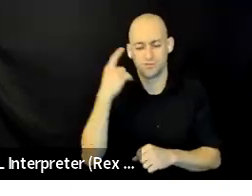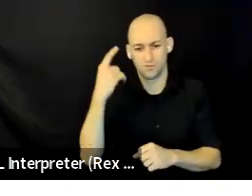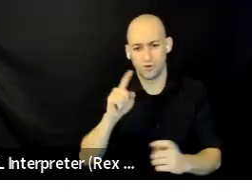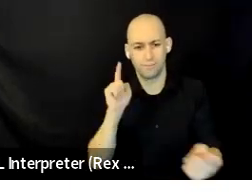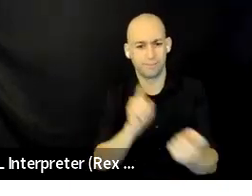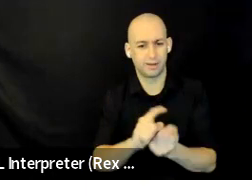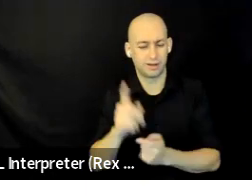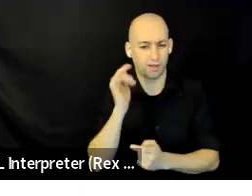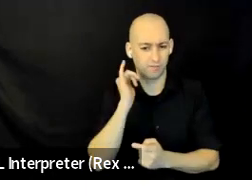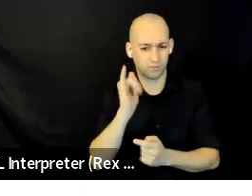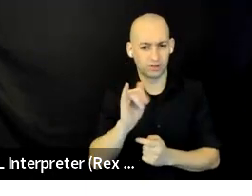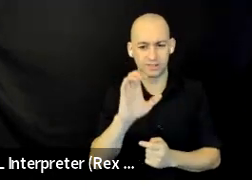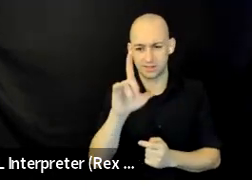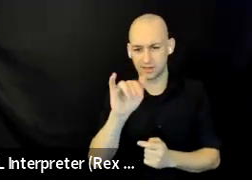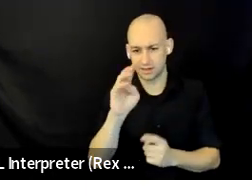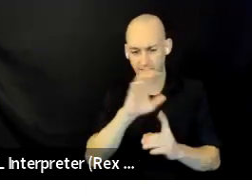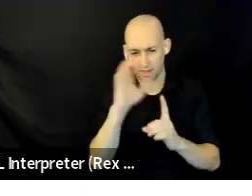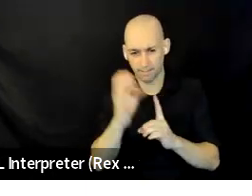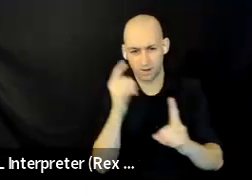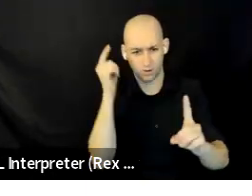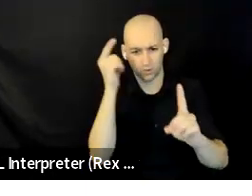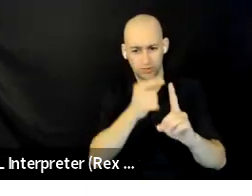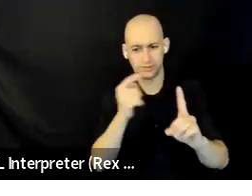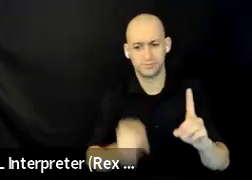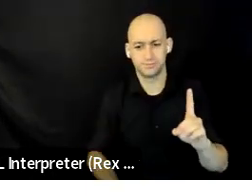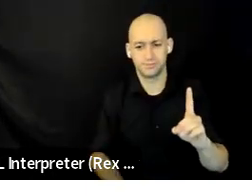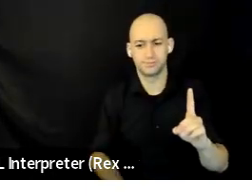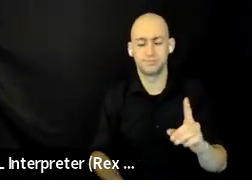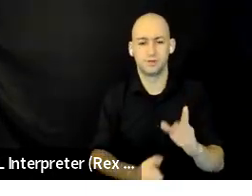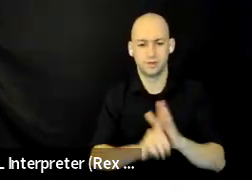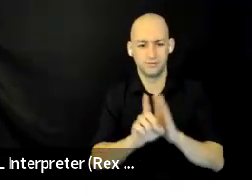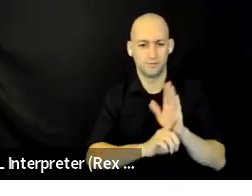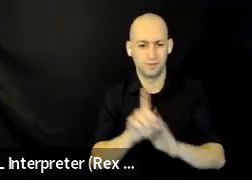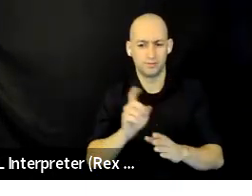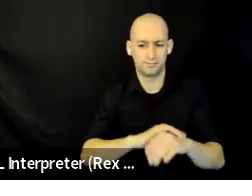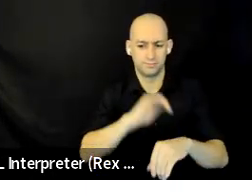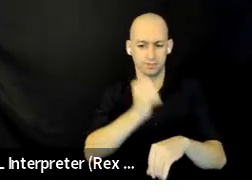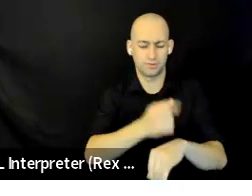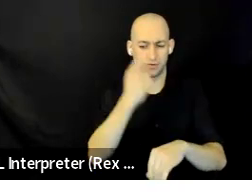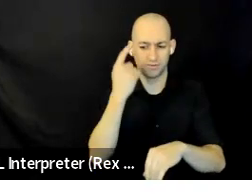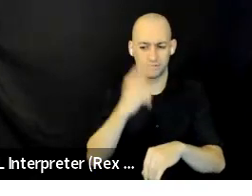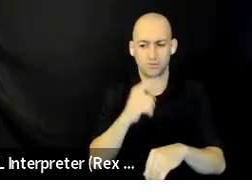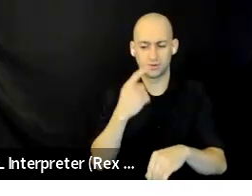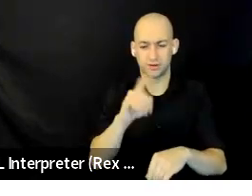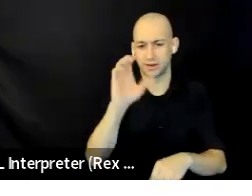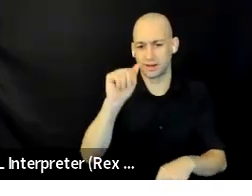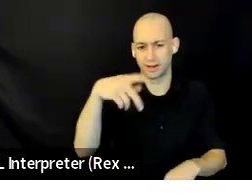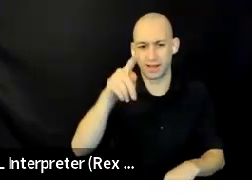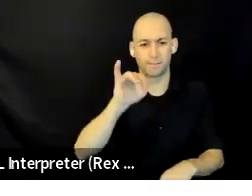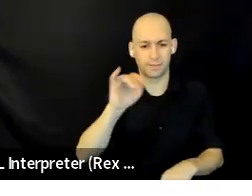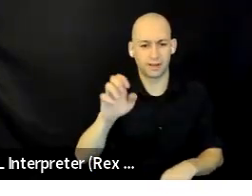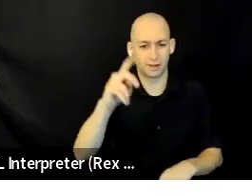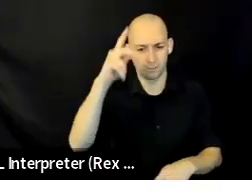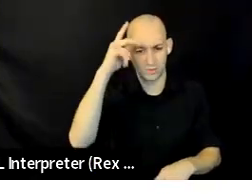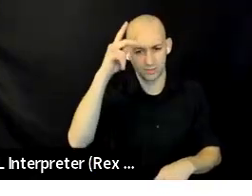is one of the many efforts that Caltrans is developing and implementing to help meet our climate goals and the CAPDI principles. One of